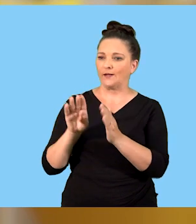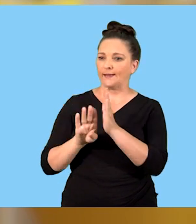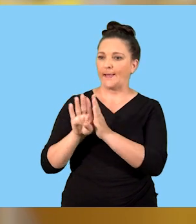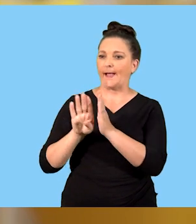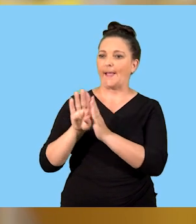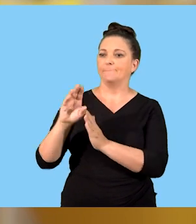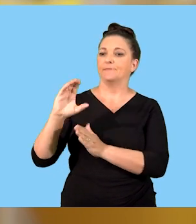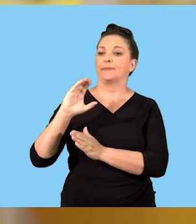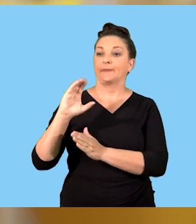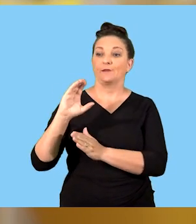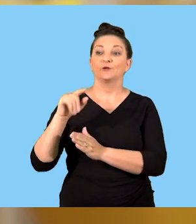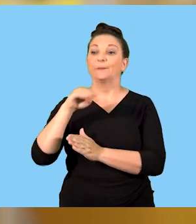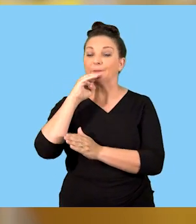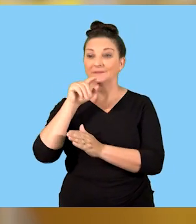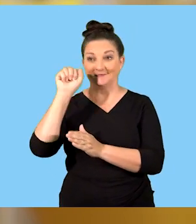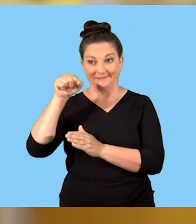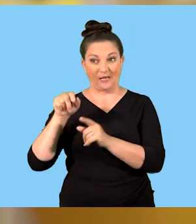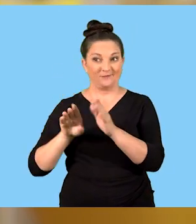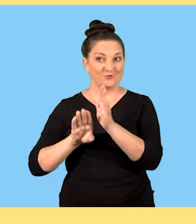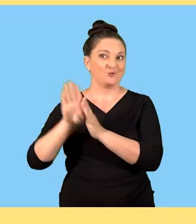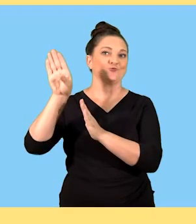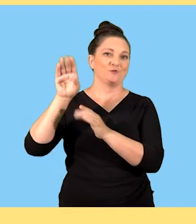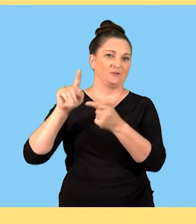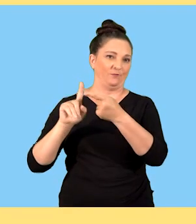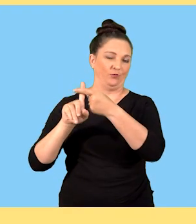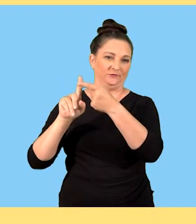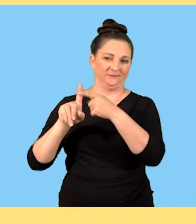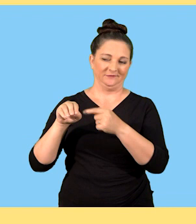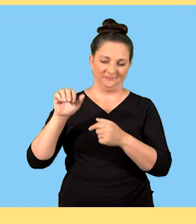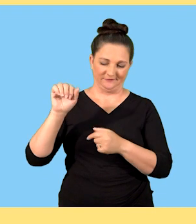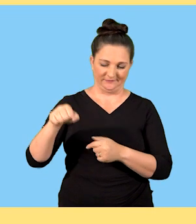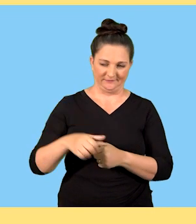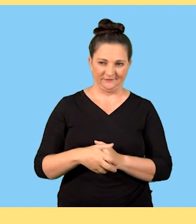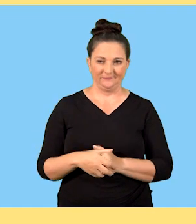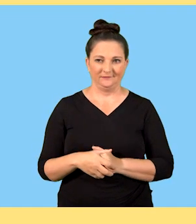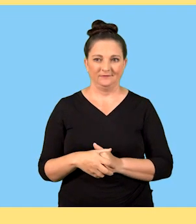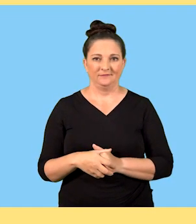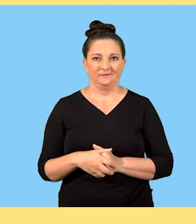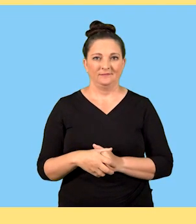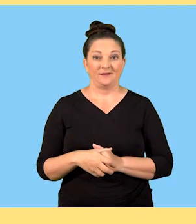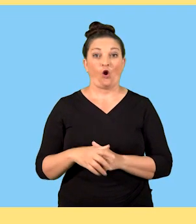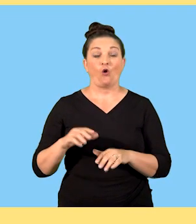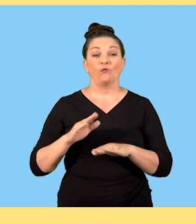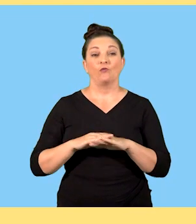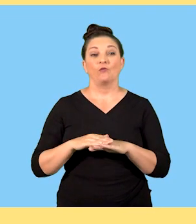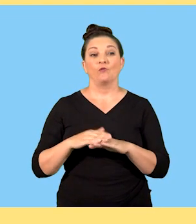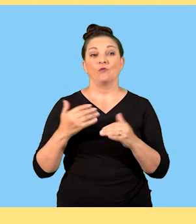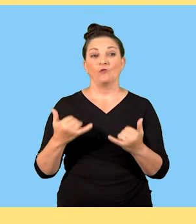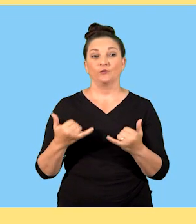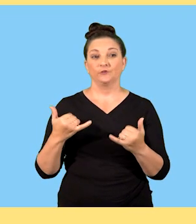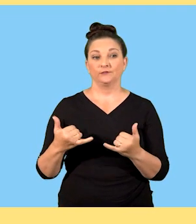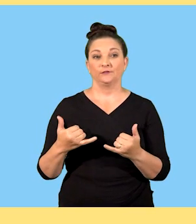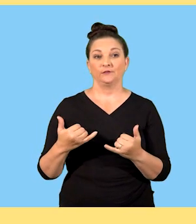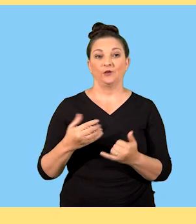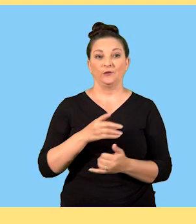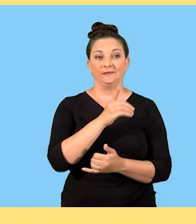increases on the credit side. Capital is a credit balance. So here is credit. that means it's a plus. That means